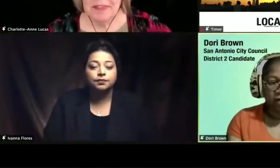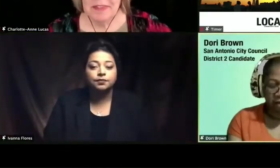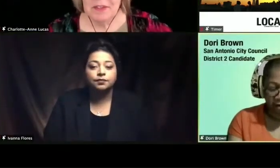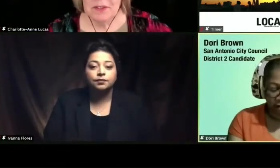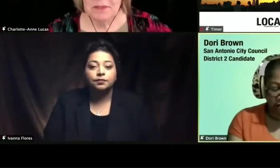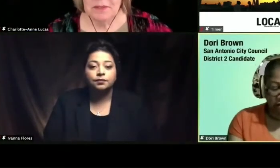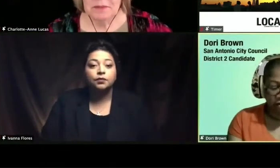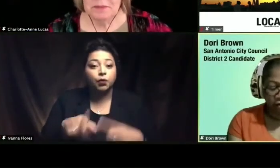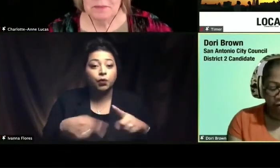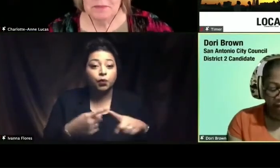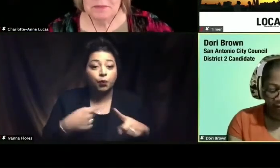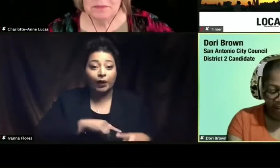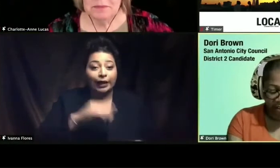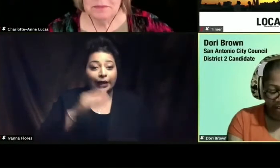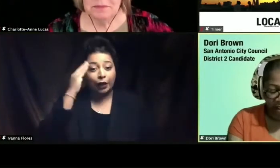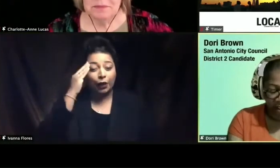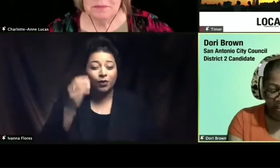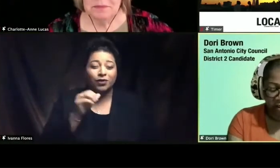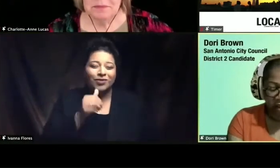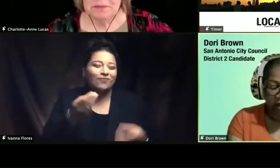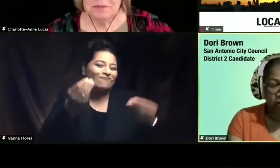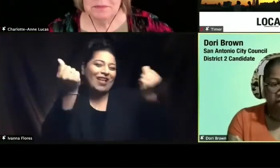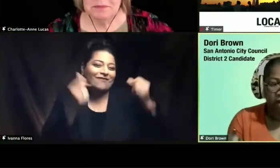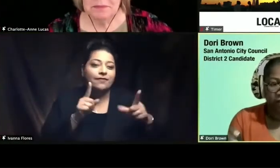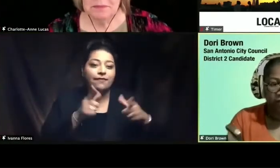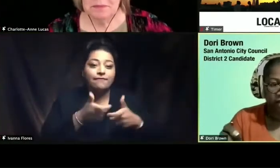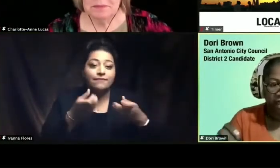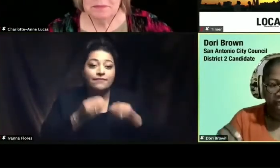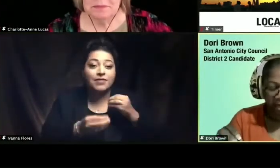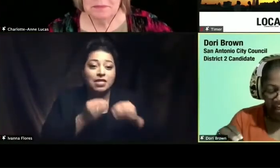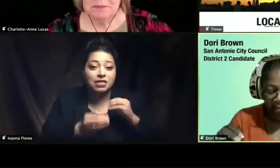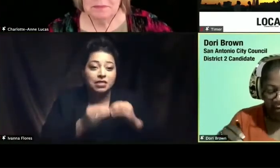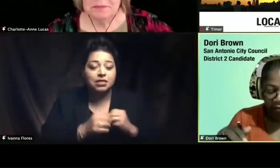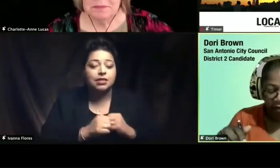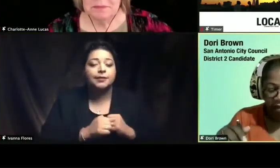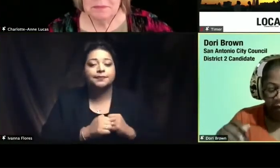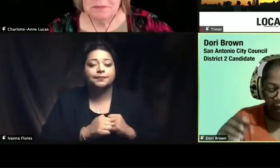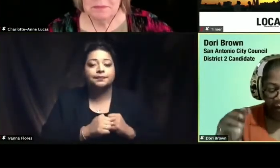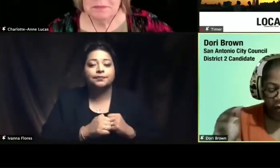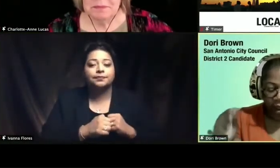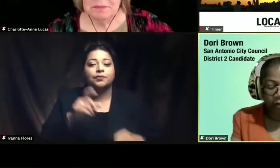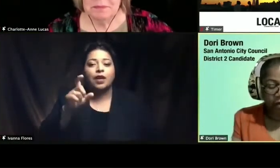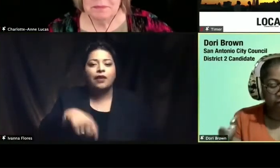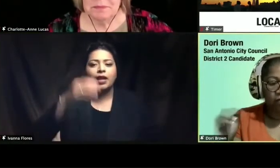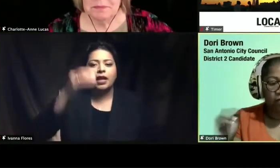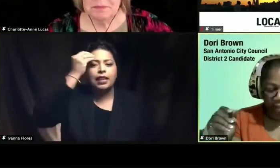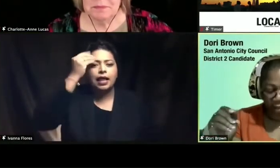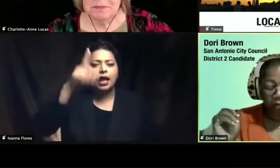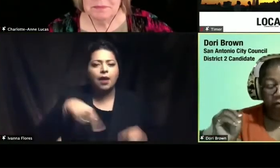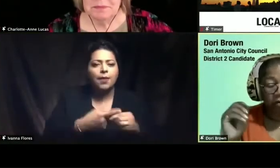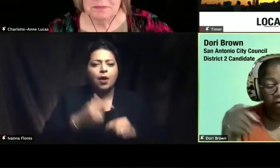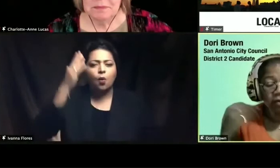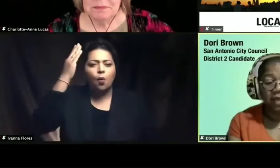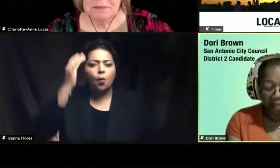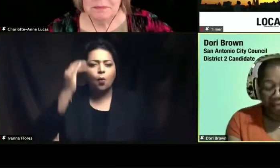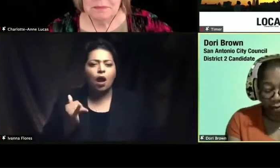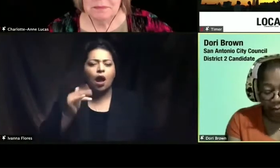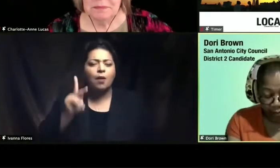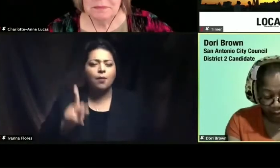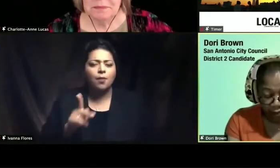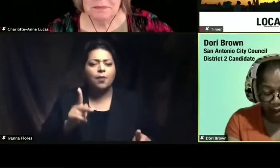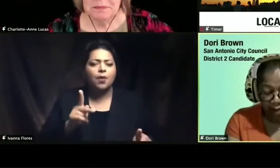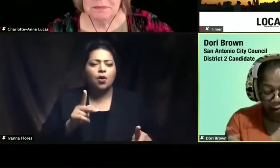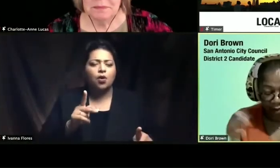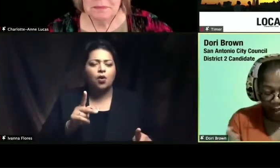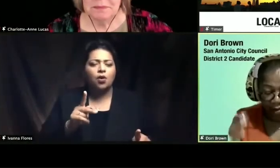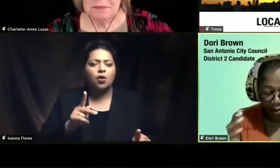Okay, well, we know that there's no quick fix to this. And one thing we have to look at is why the people creating